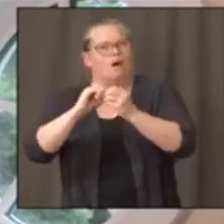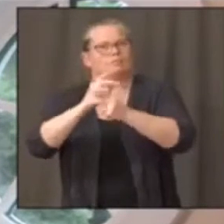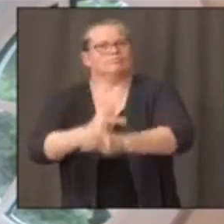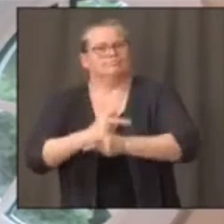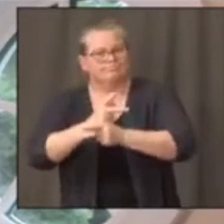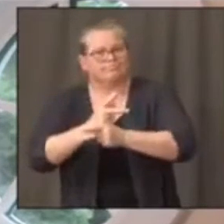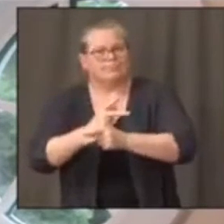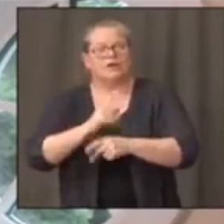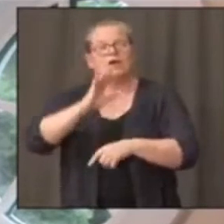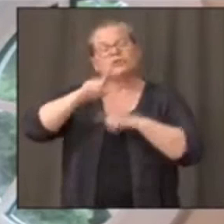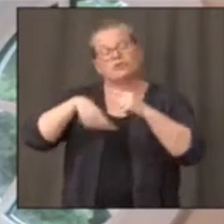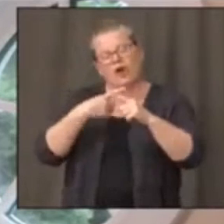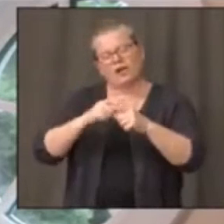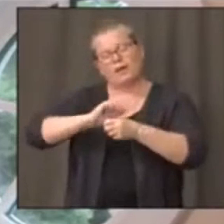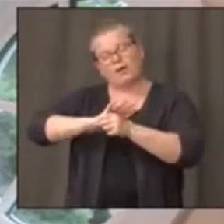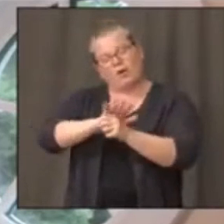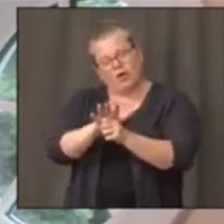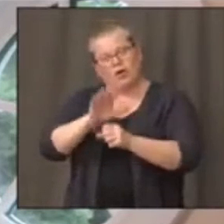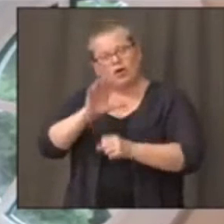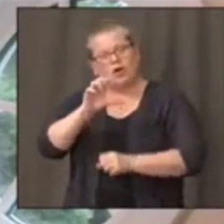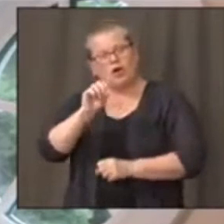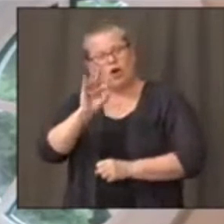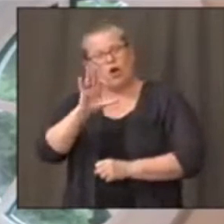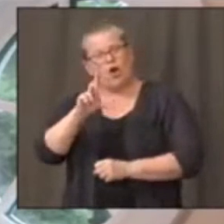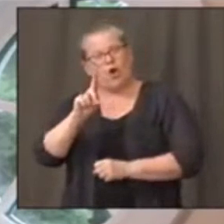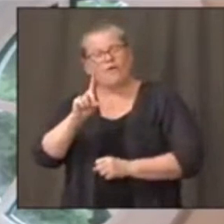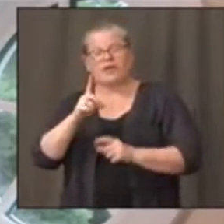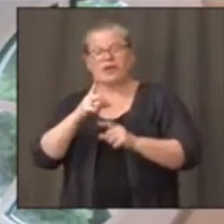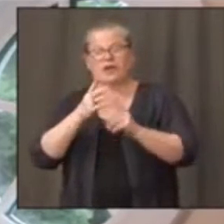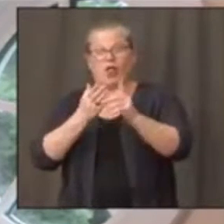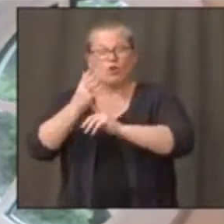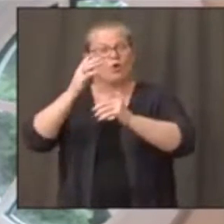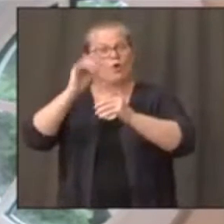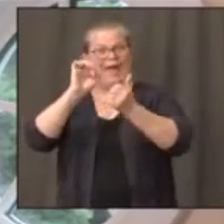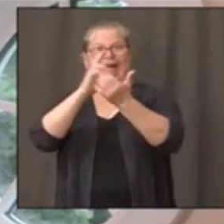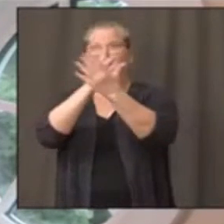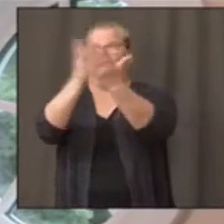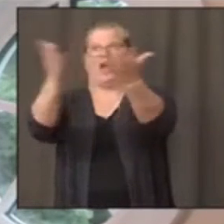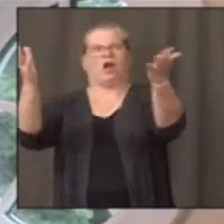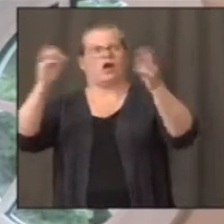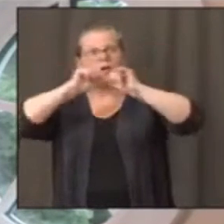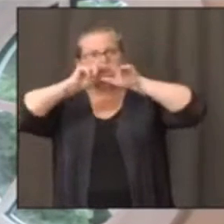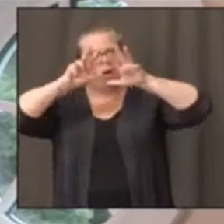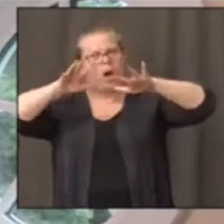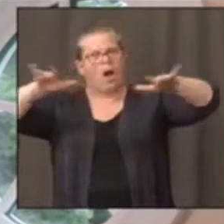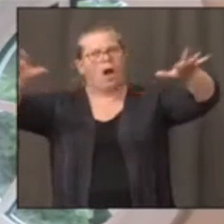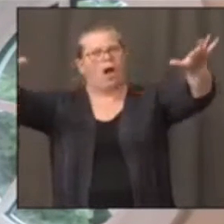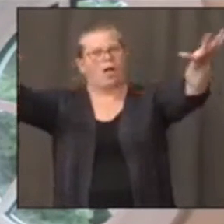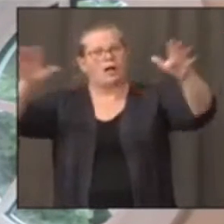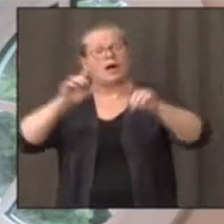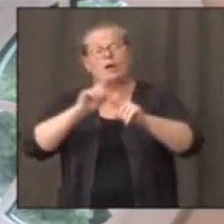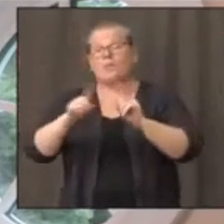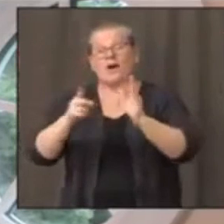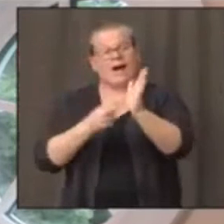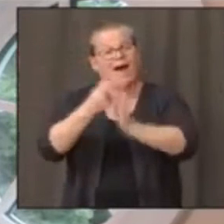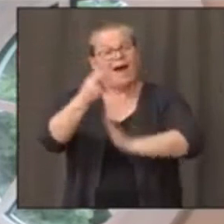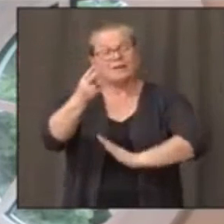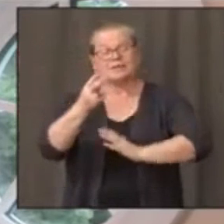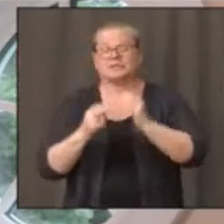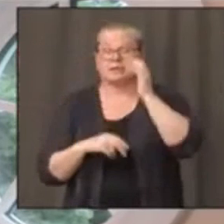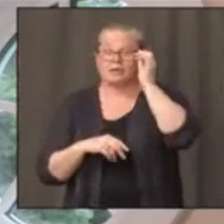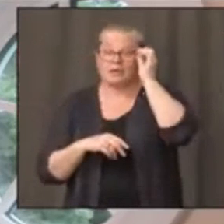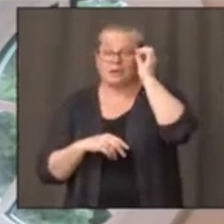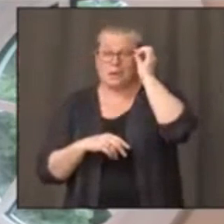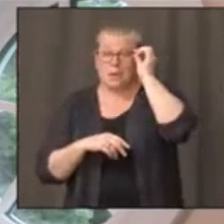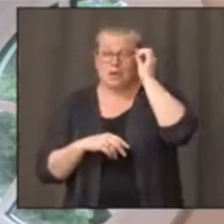it's droplet transmission. And the truth of the matter is that what it probably is droplet transmission that in optimal circumstances